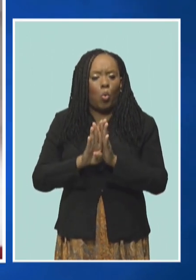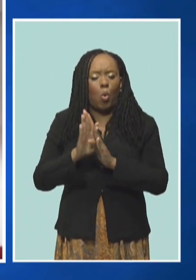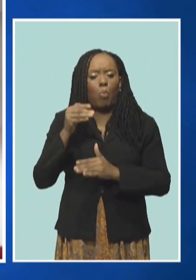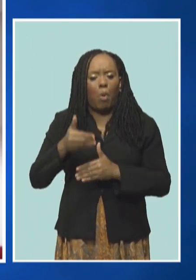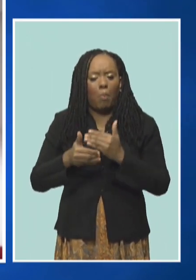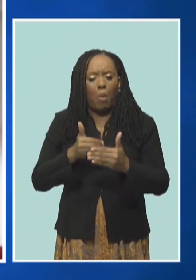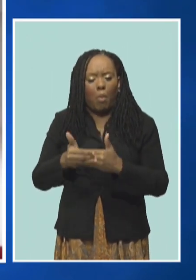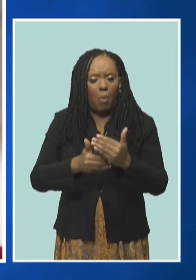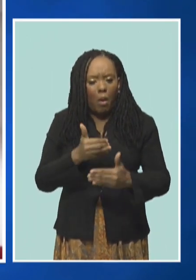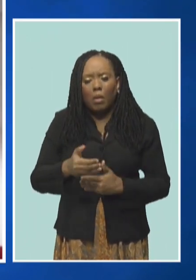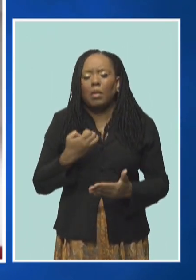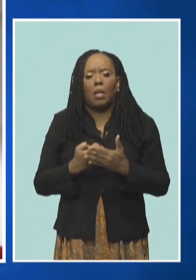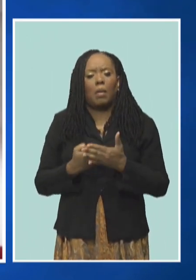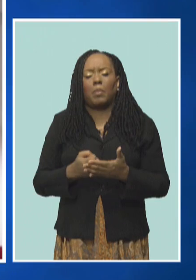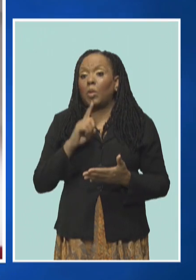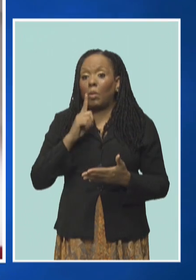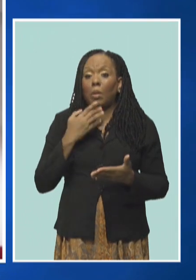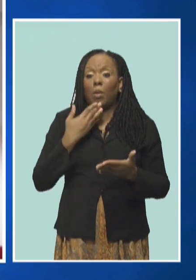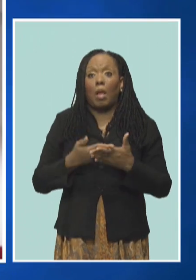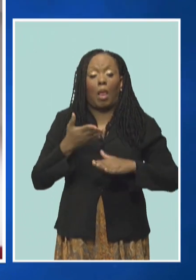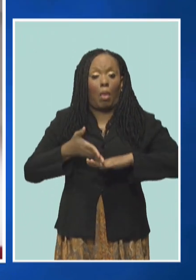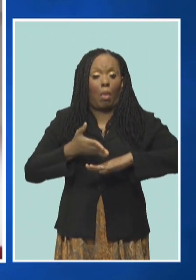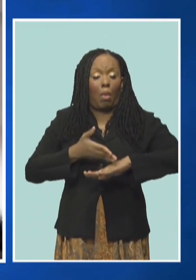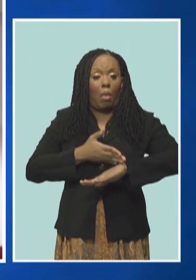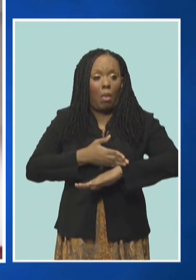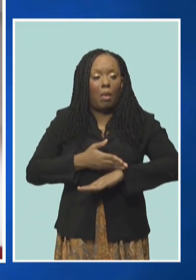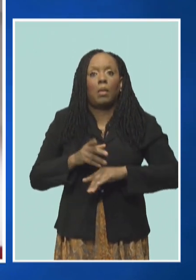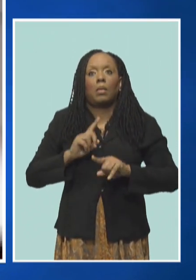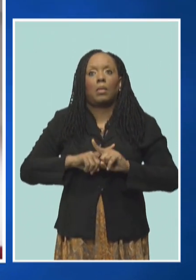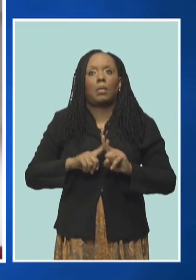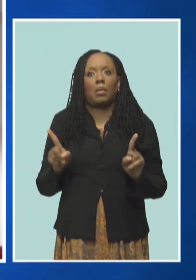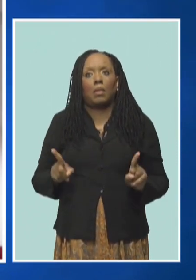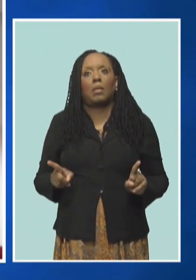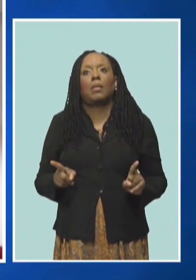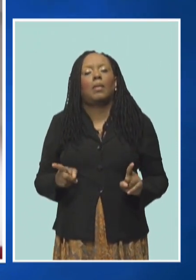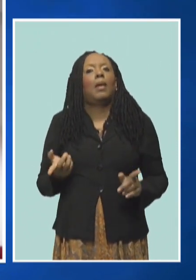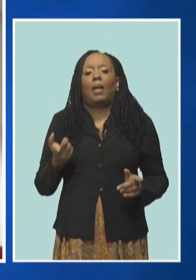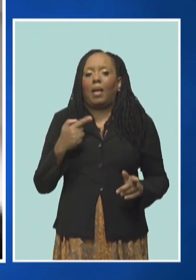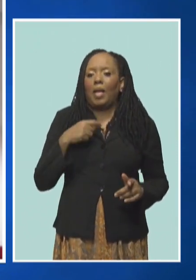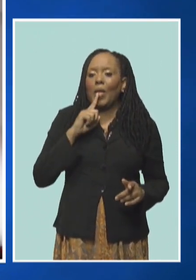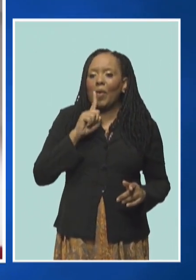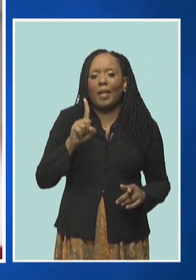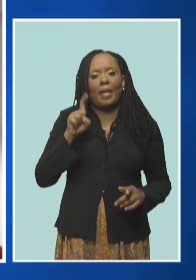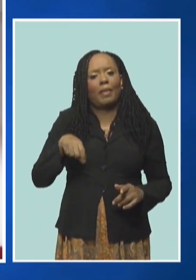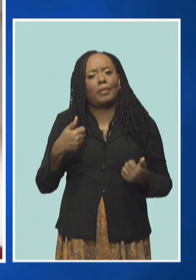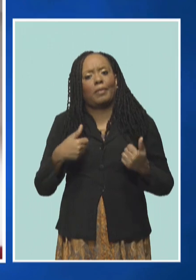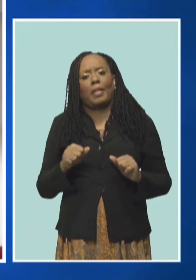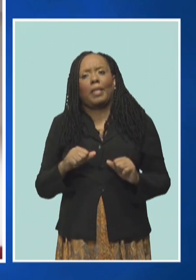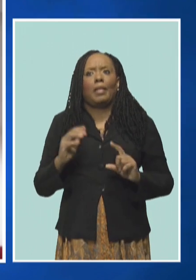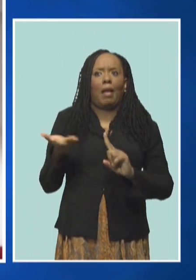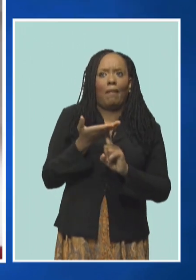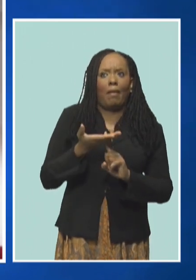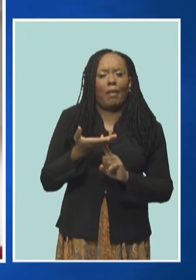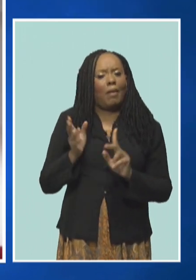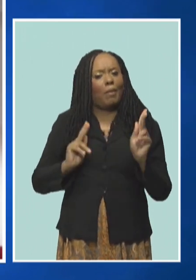extremely well. But I've never had to work as hard to convince people that the economy is doing well. So